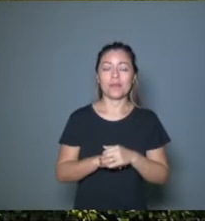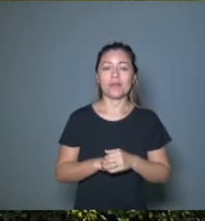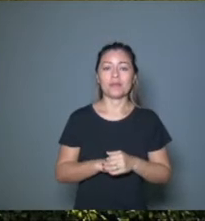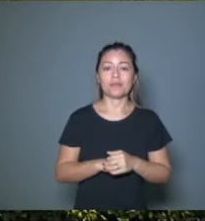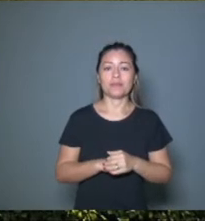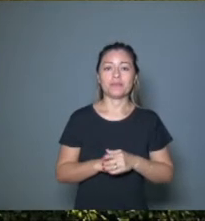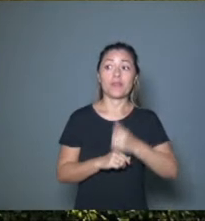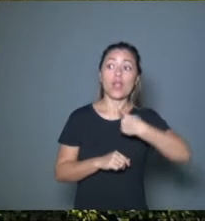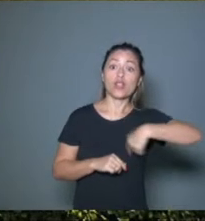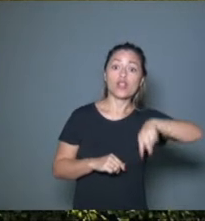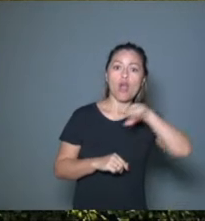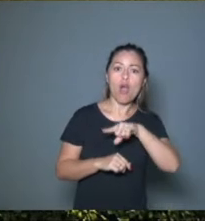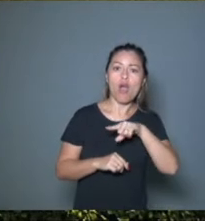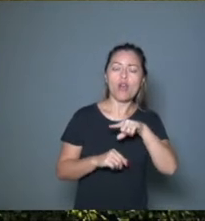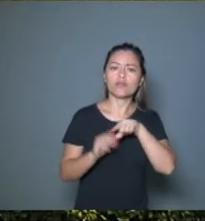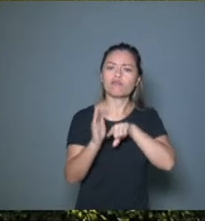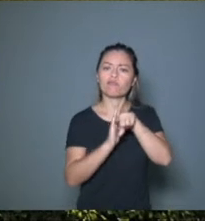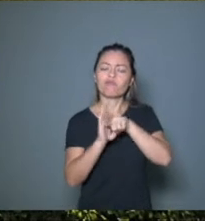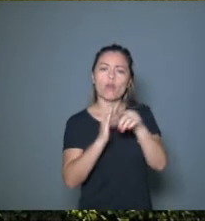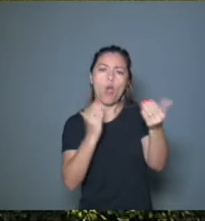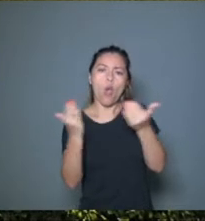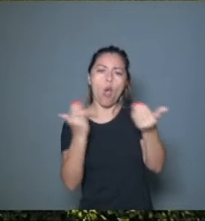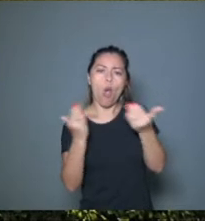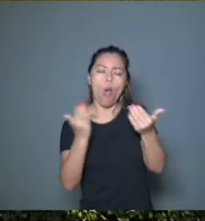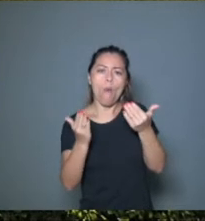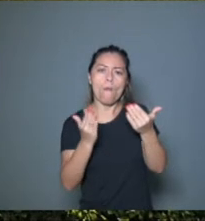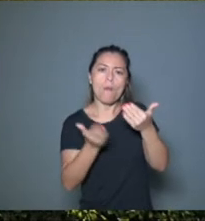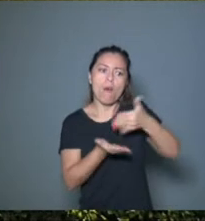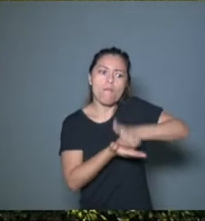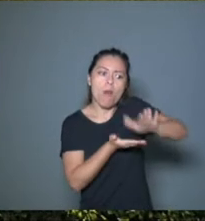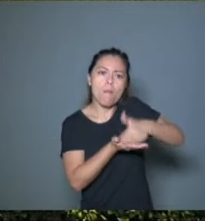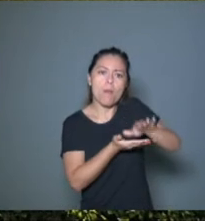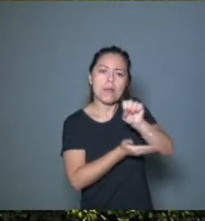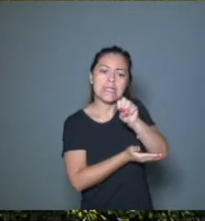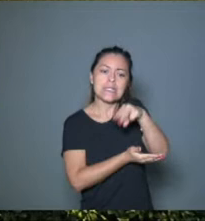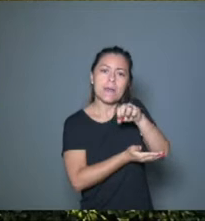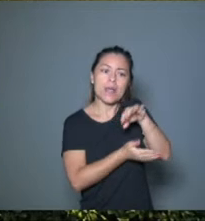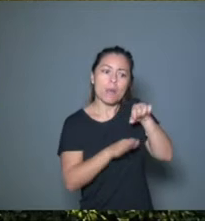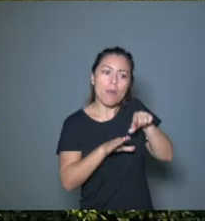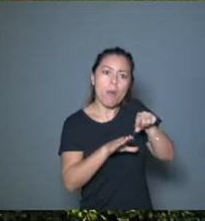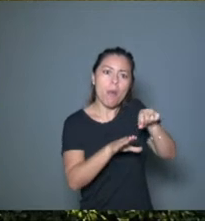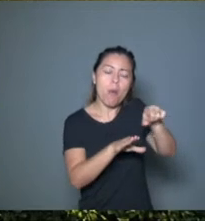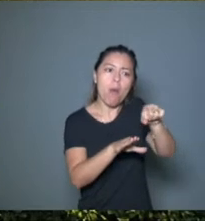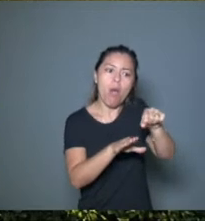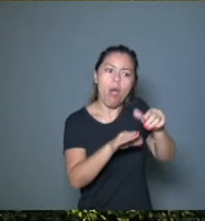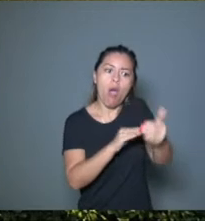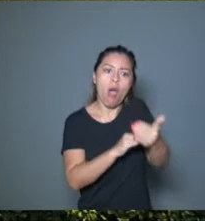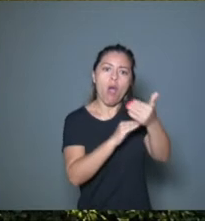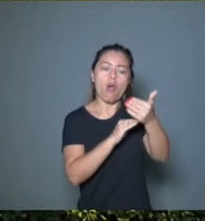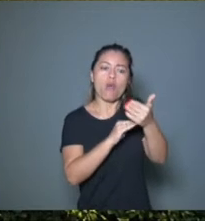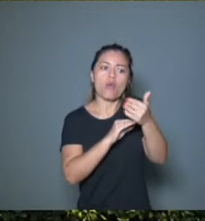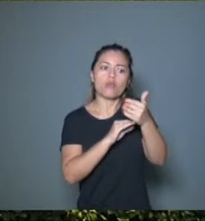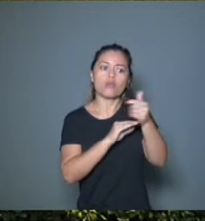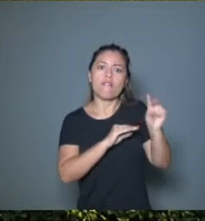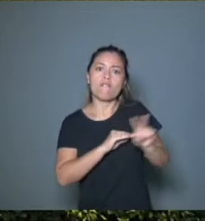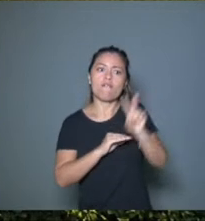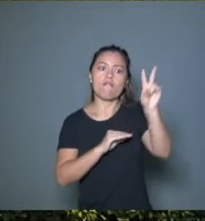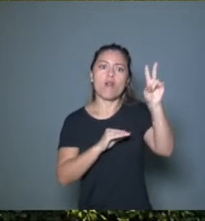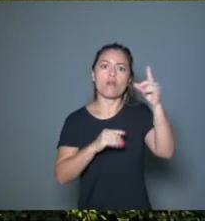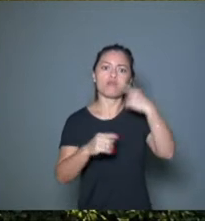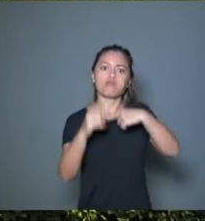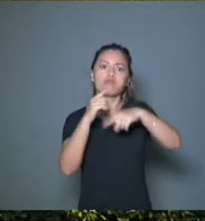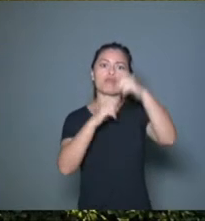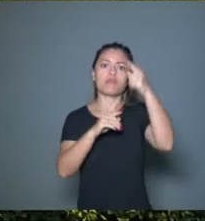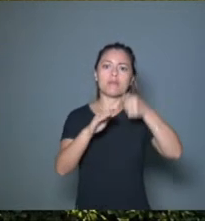value. We measure how much seed production is adding